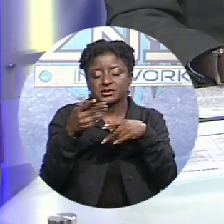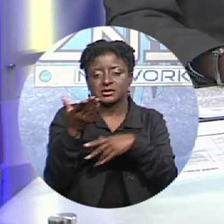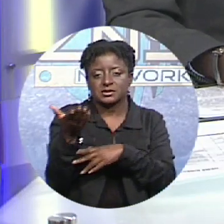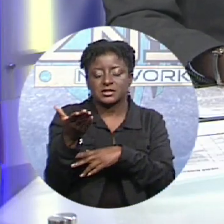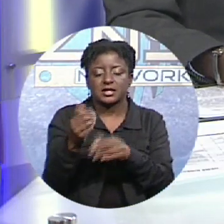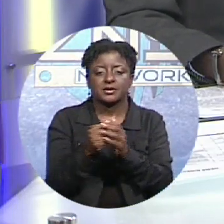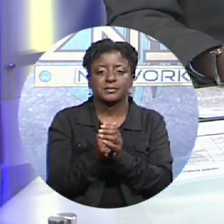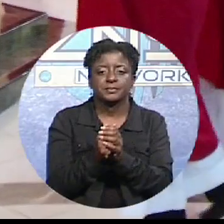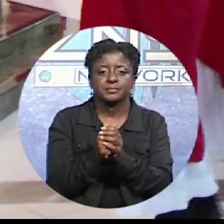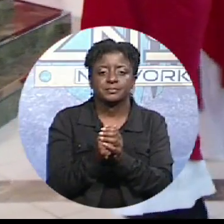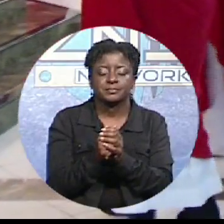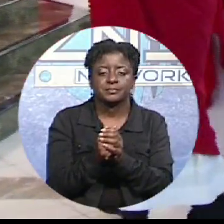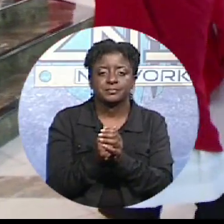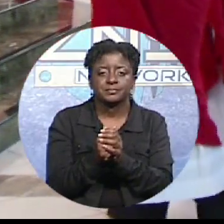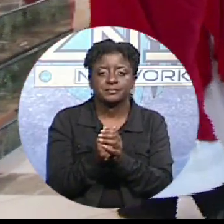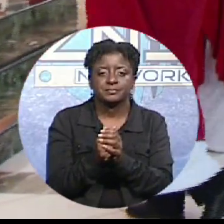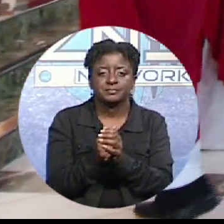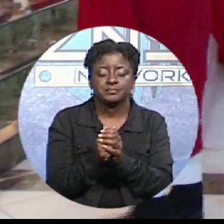there.